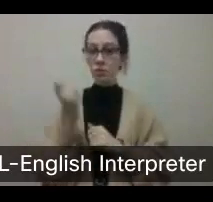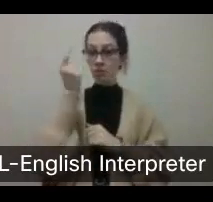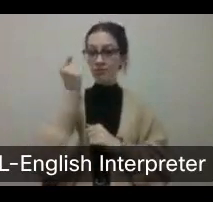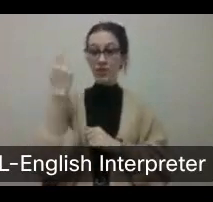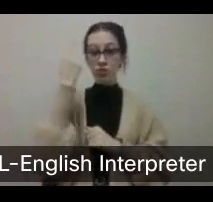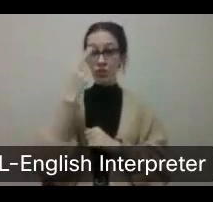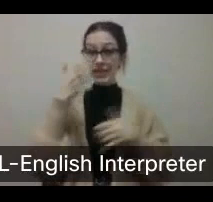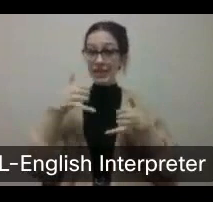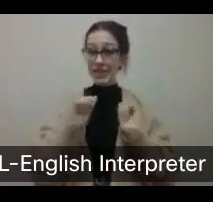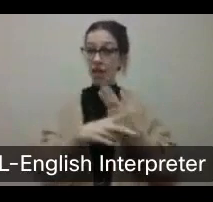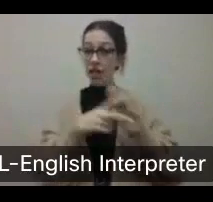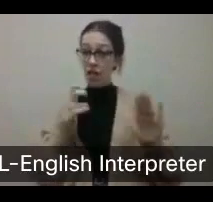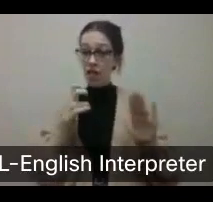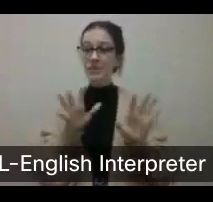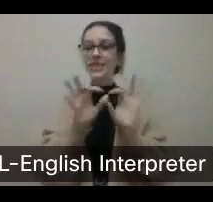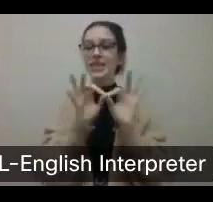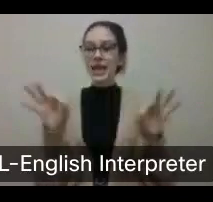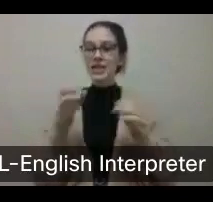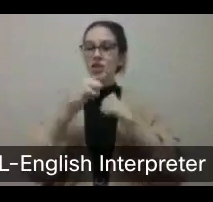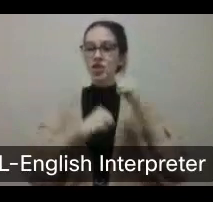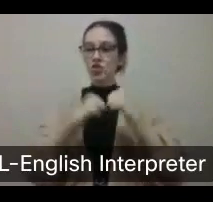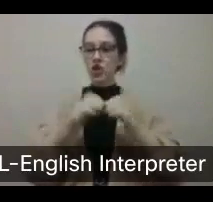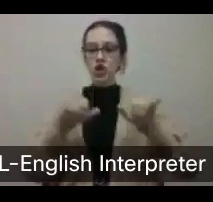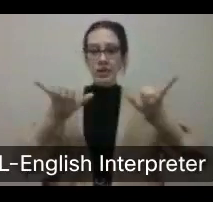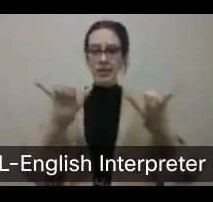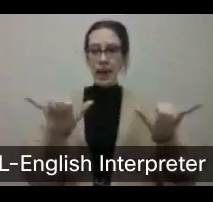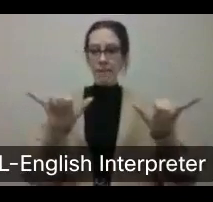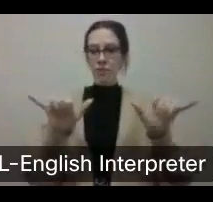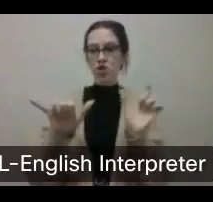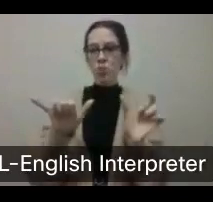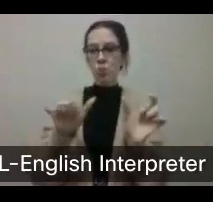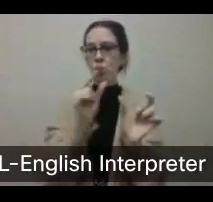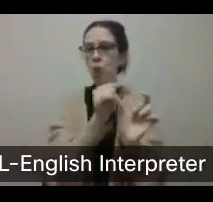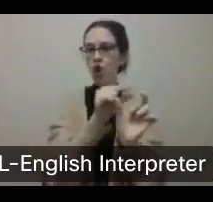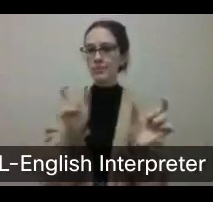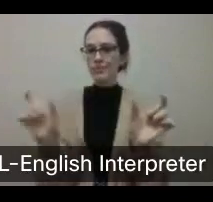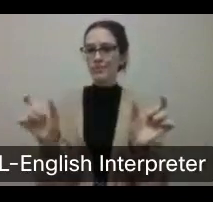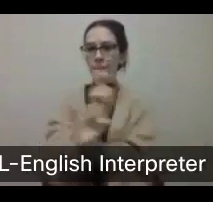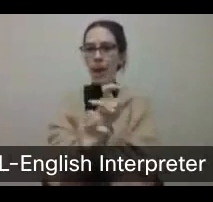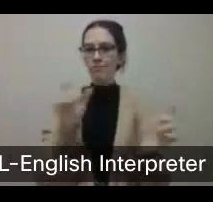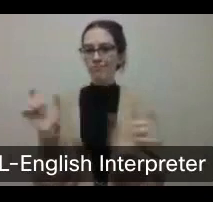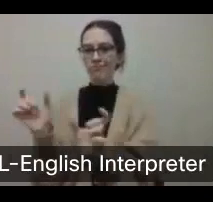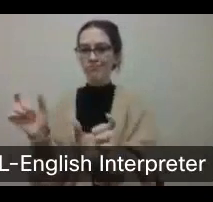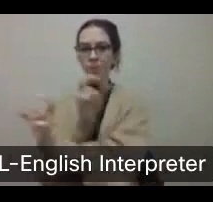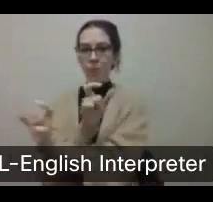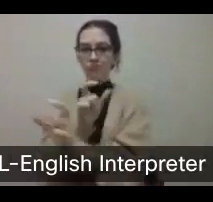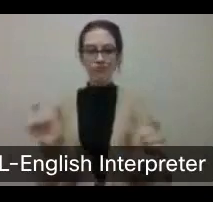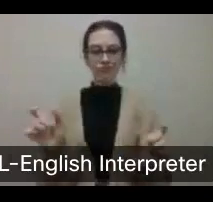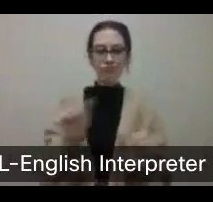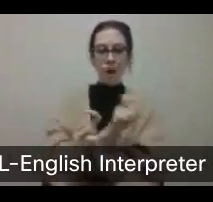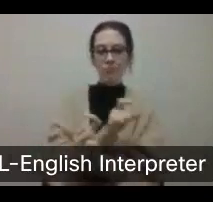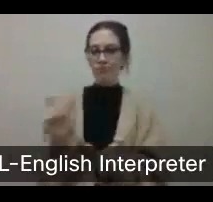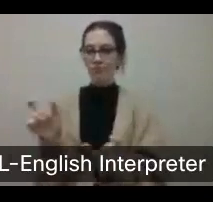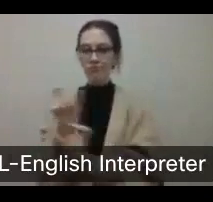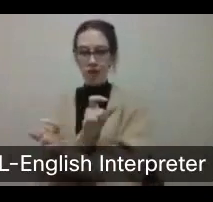basically stayed the same. This is not an appropriate form of paraphrasing, and this leads to plagiarism